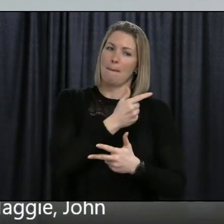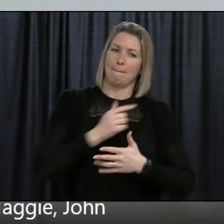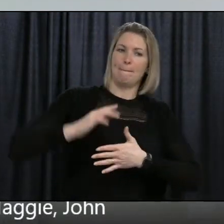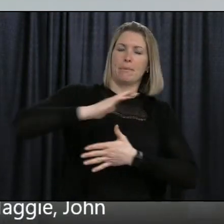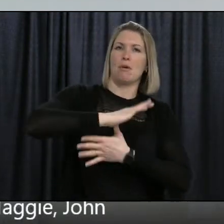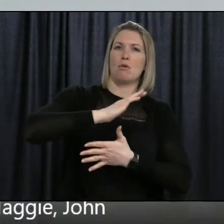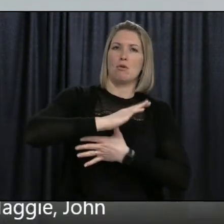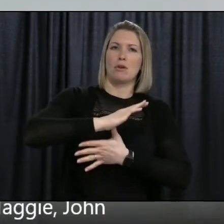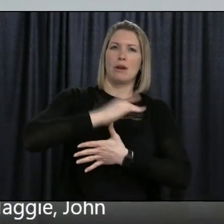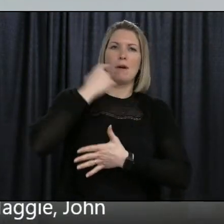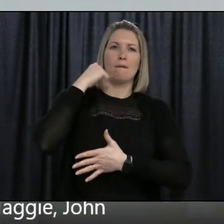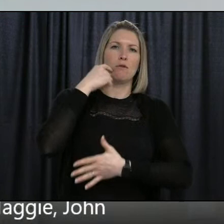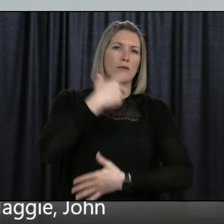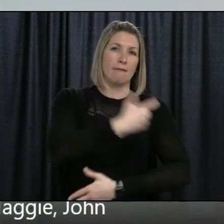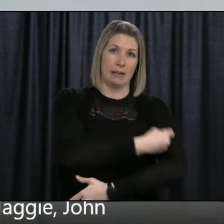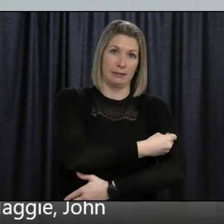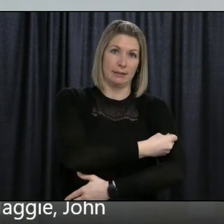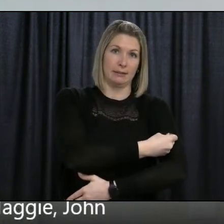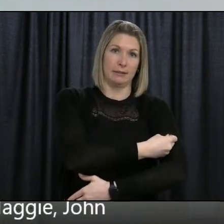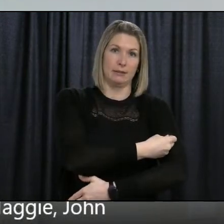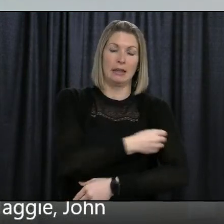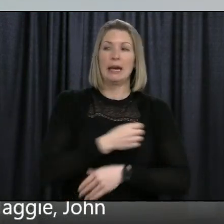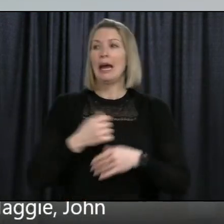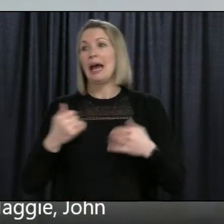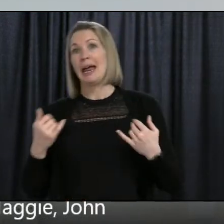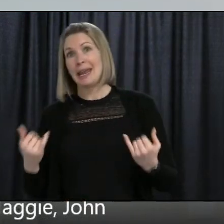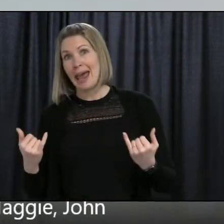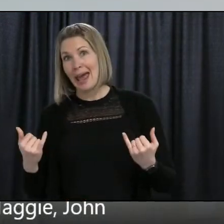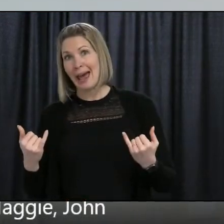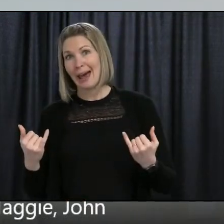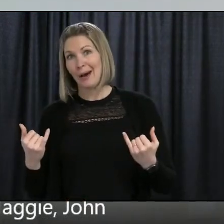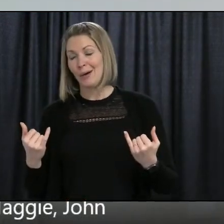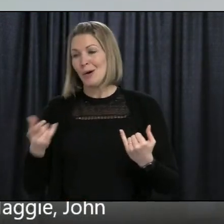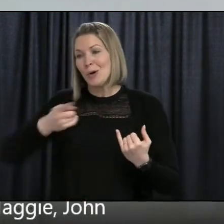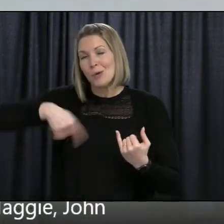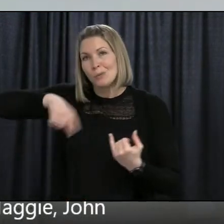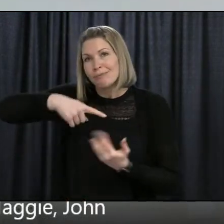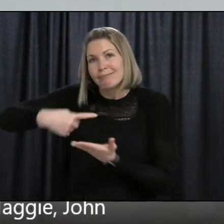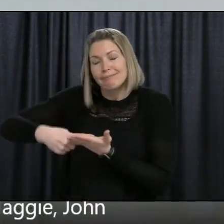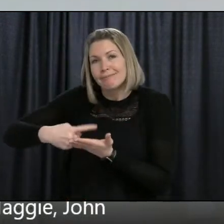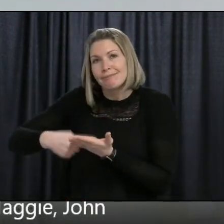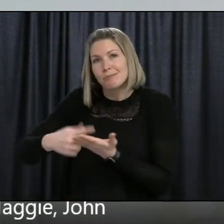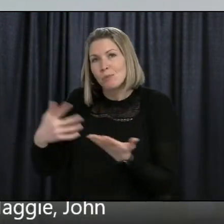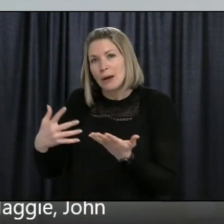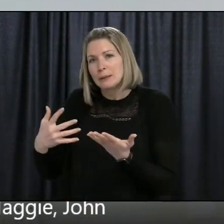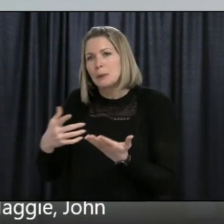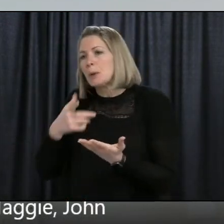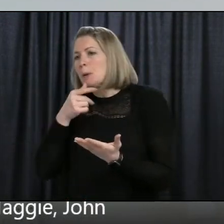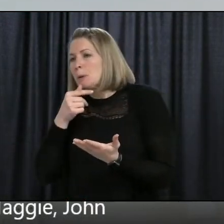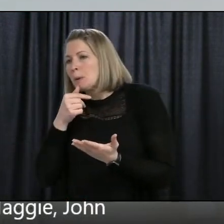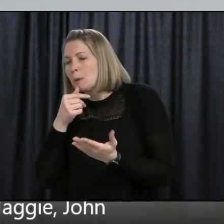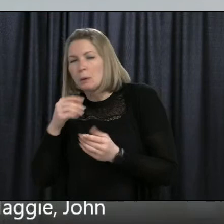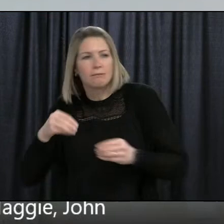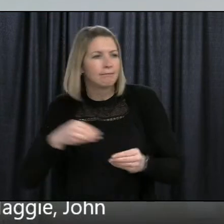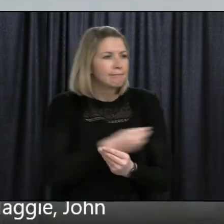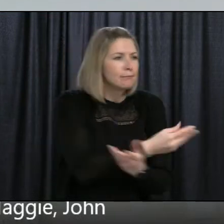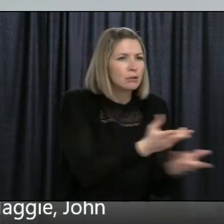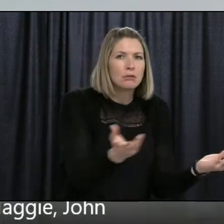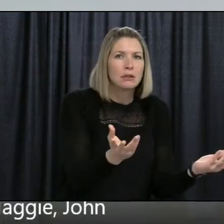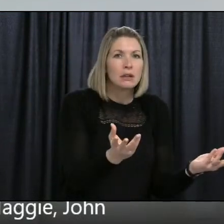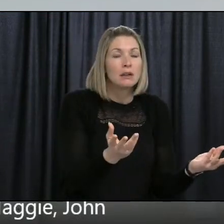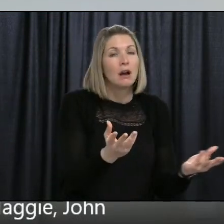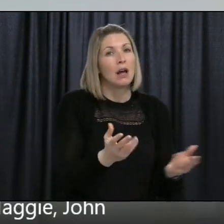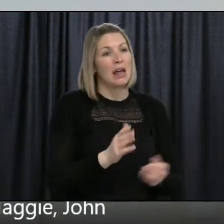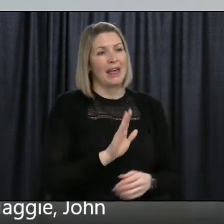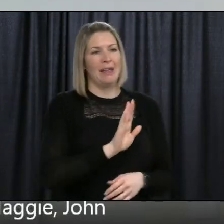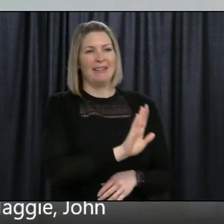vaccination. One of the big discussions around how to deploy vaccines is, this is an age group that are at